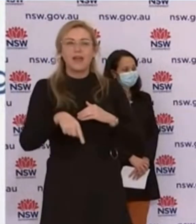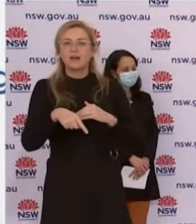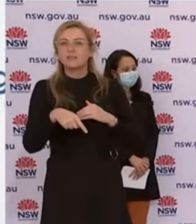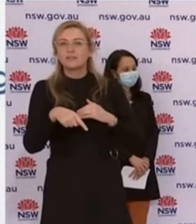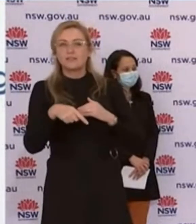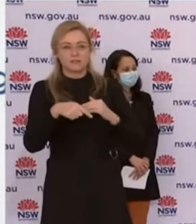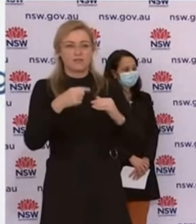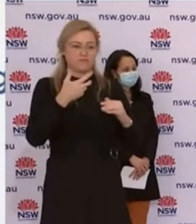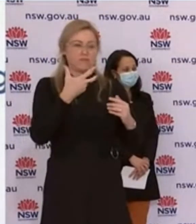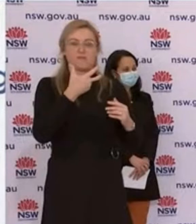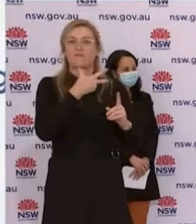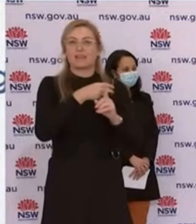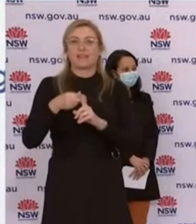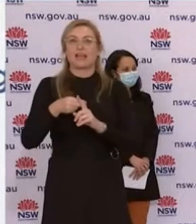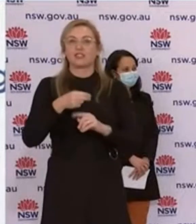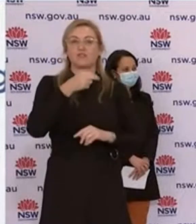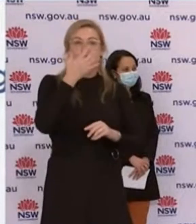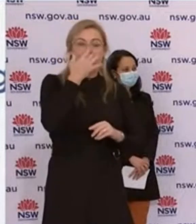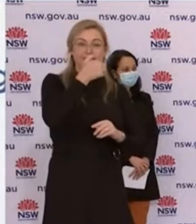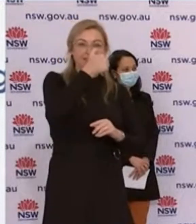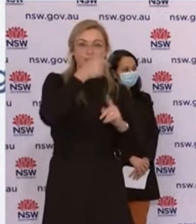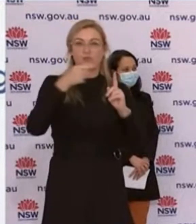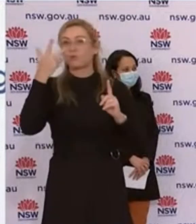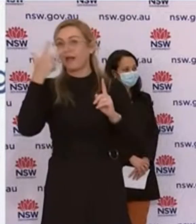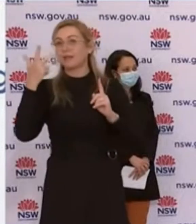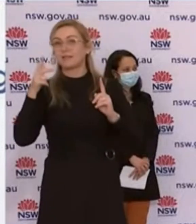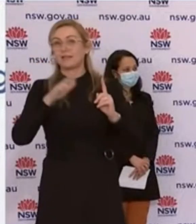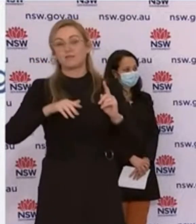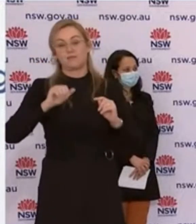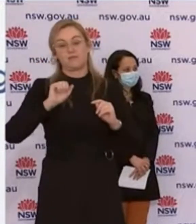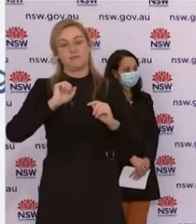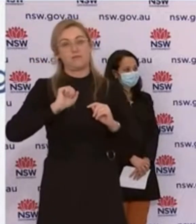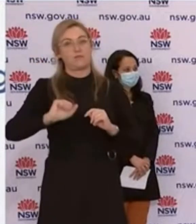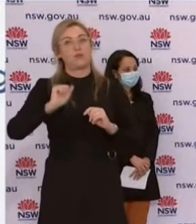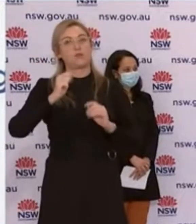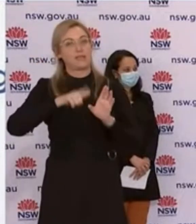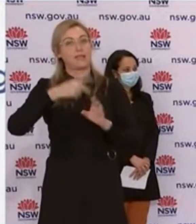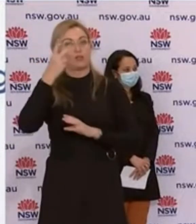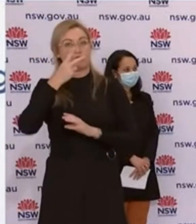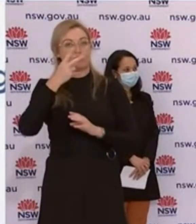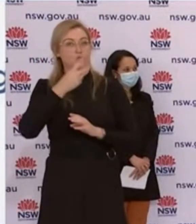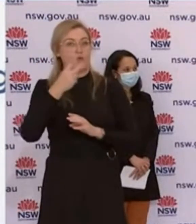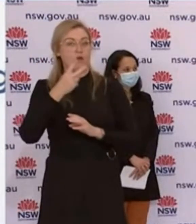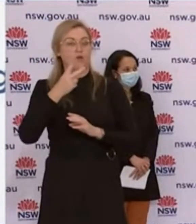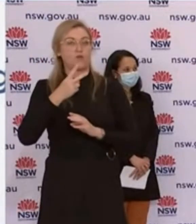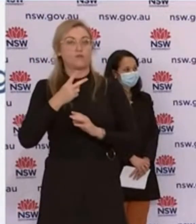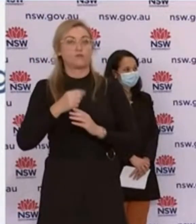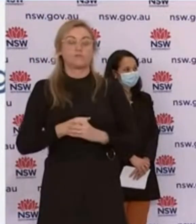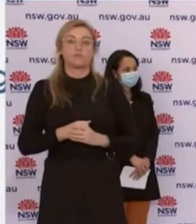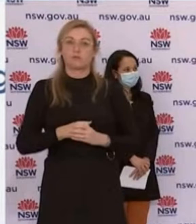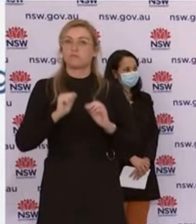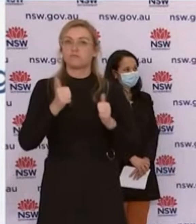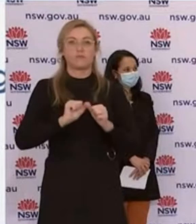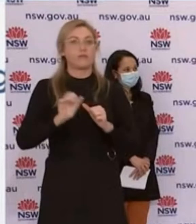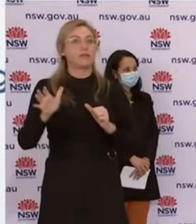16 to 18-year-olds get the vaccine amongst a high school cohort, year 12 cohort of 19 to